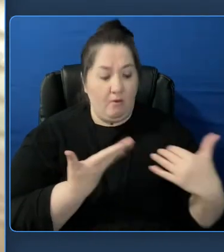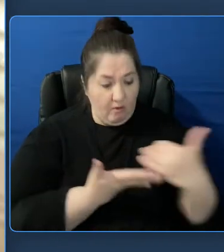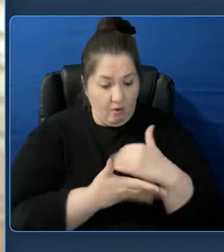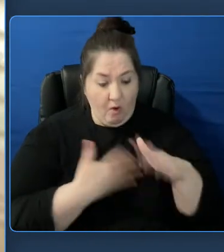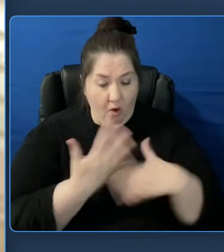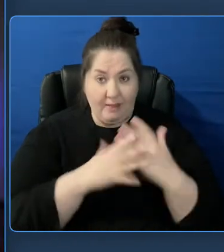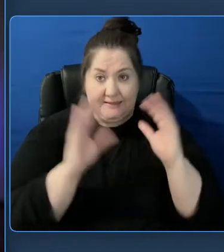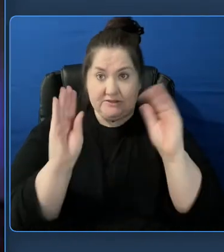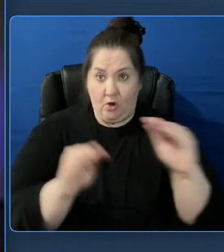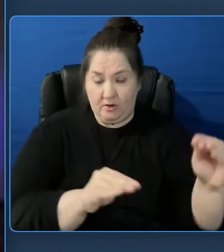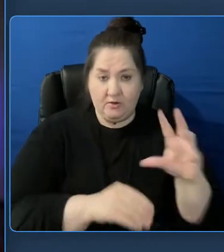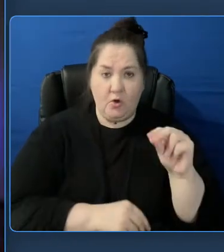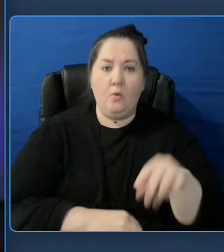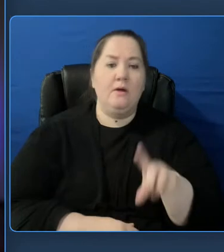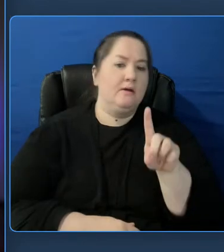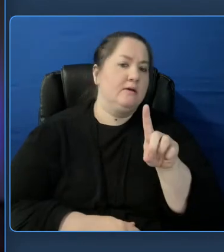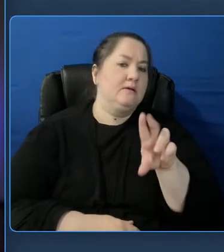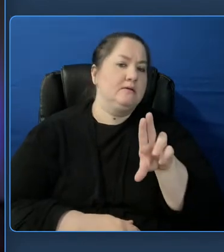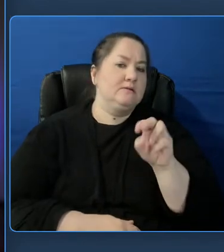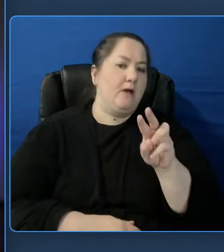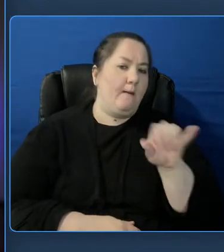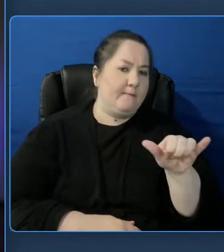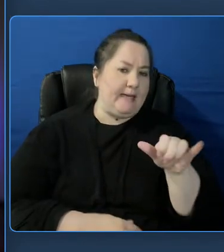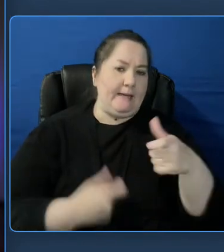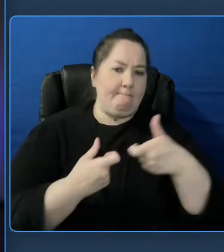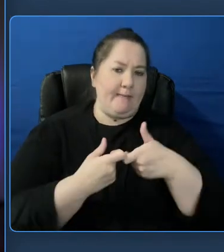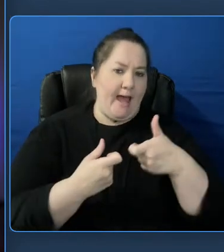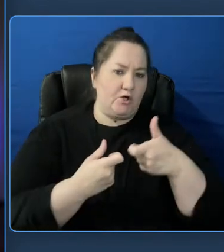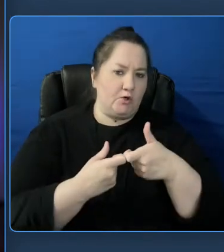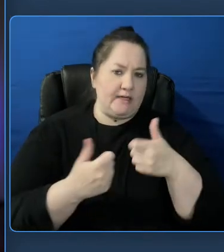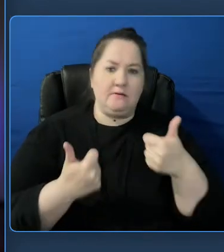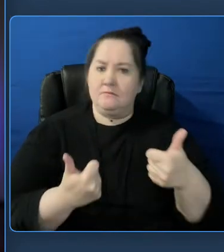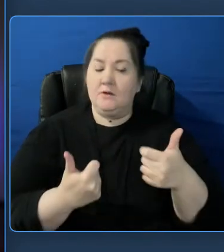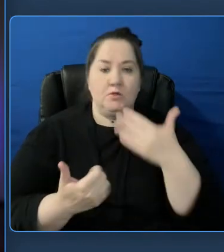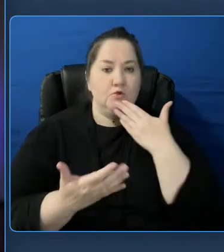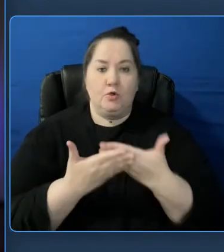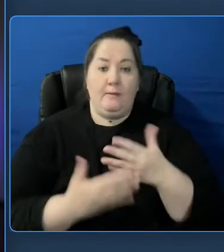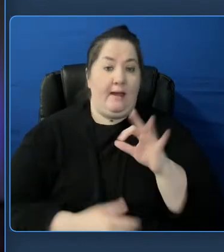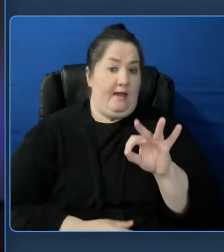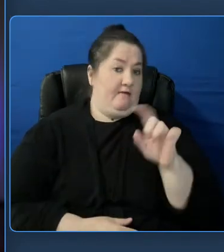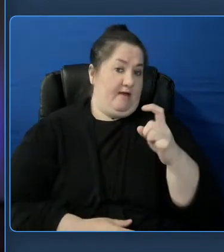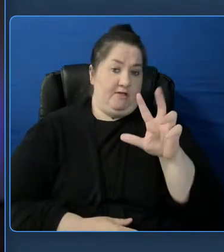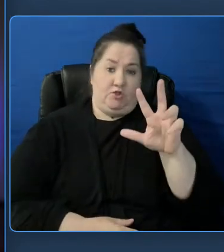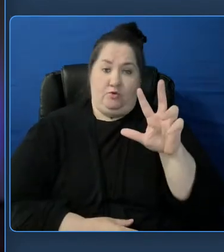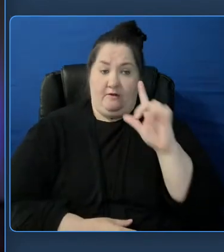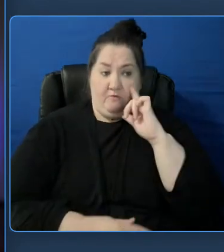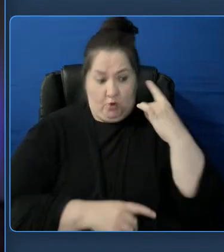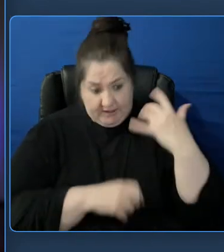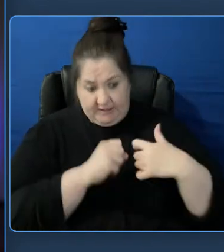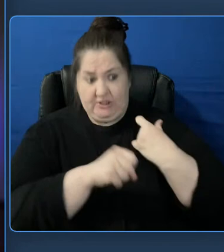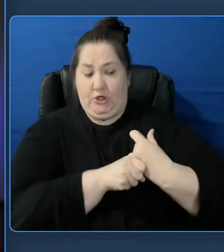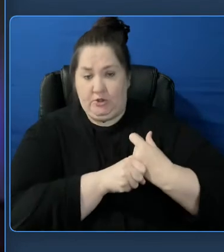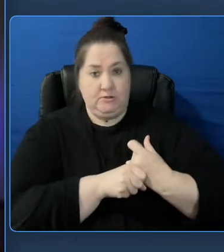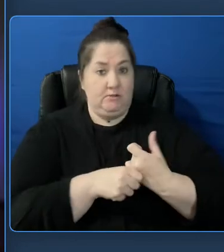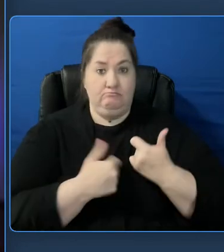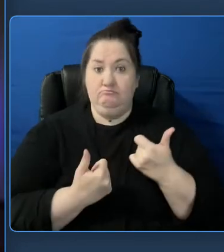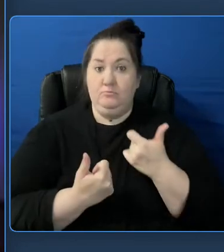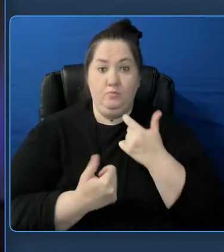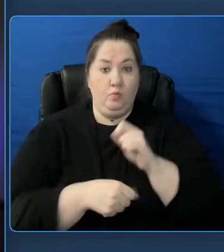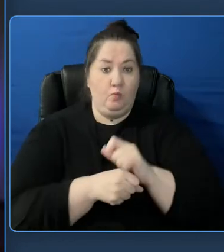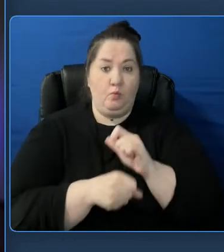all installed yet. Yeah, the dummy battery is a way to go. I've been using it on my FX3 for years. It works great. Yeah.